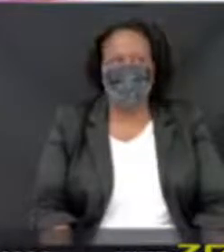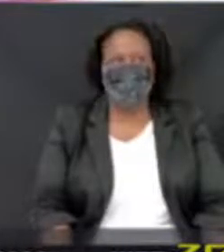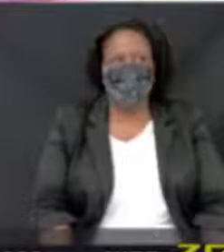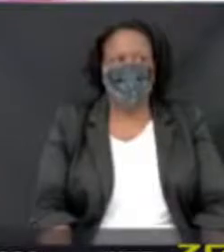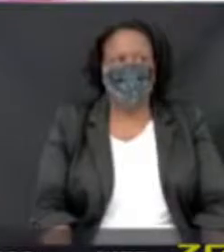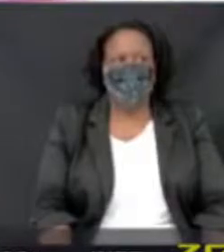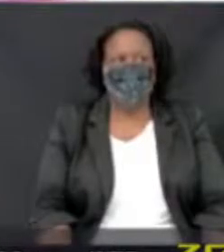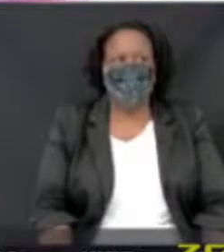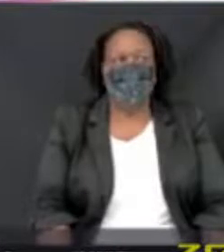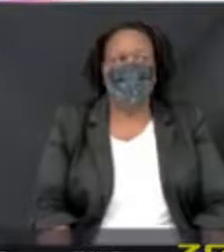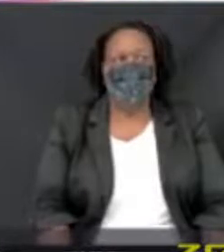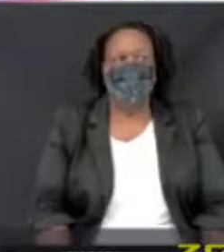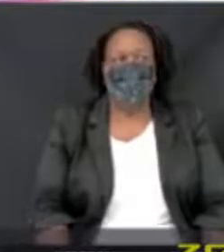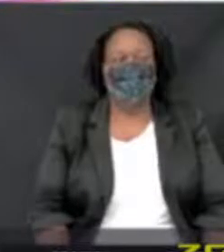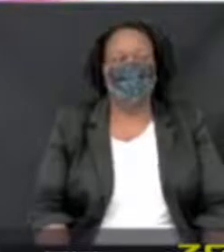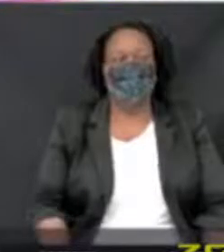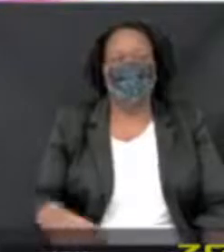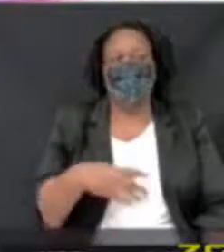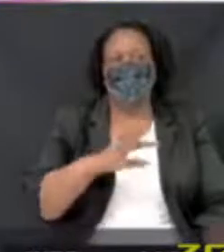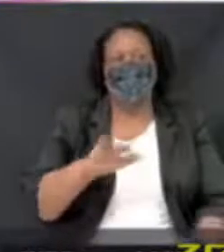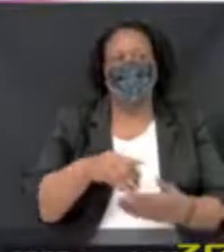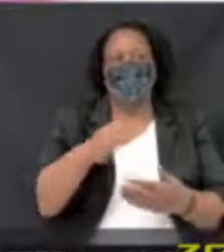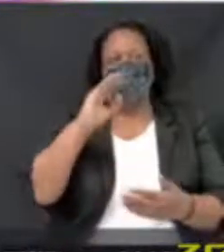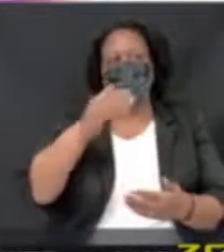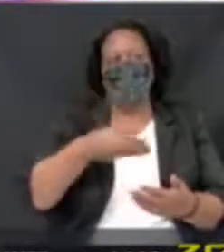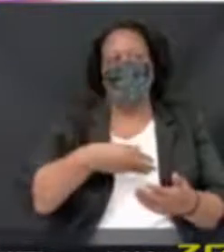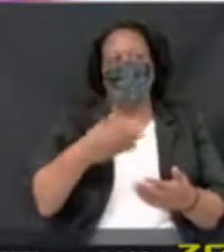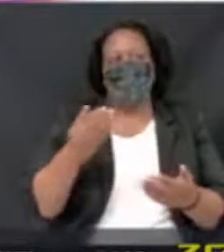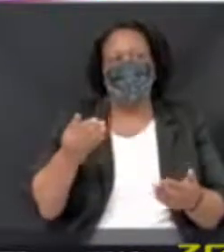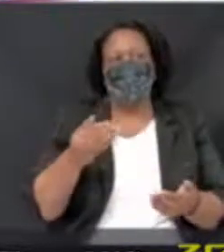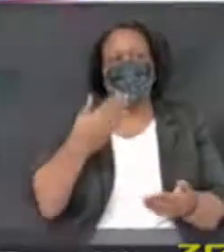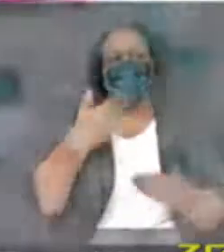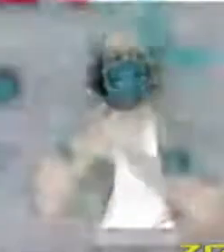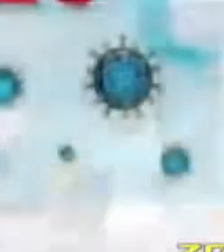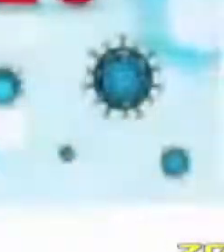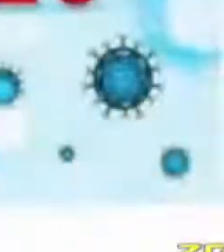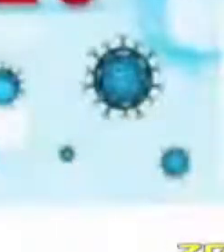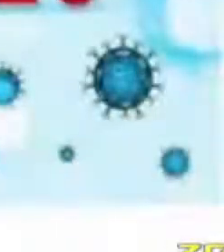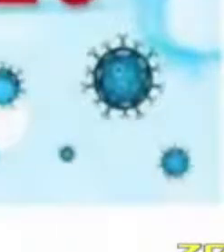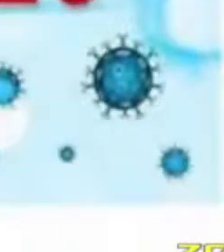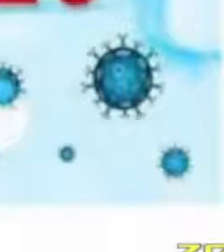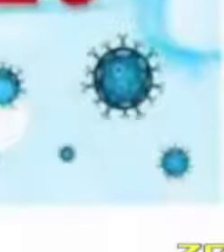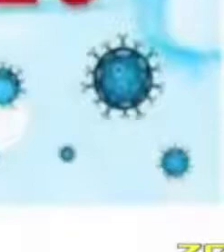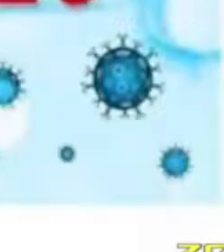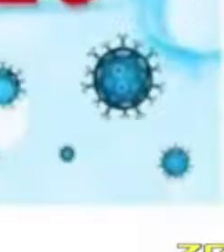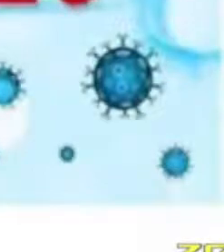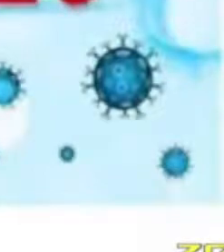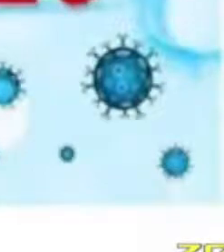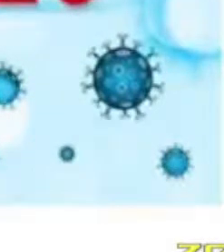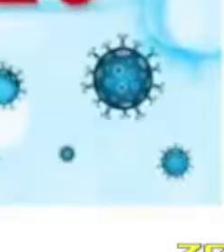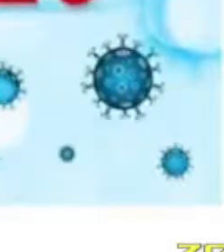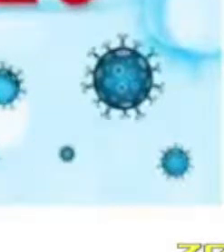Thank you, Lesroy. Welcome back, and a warm good afternoon to everyone.